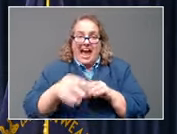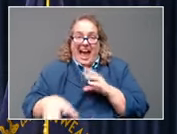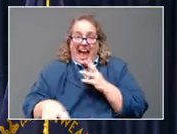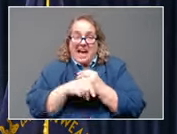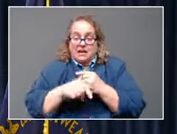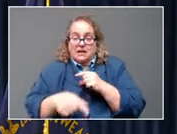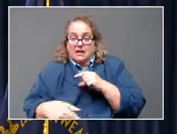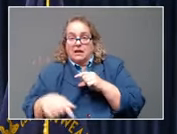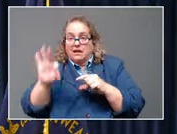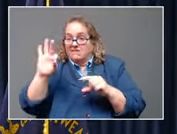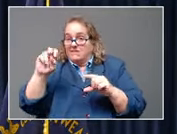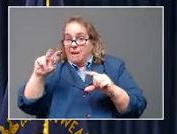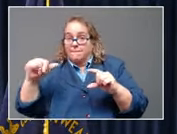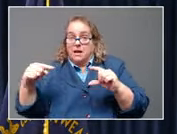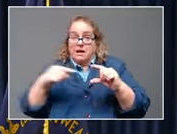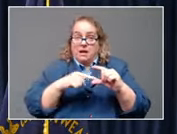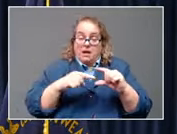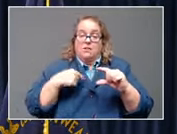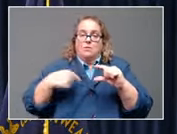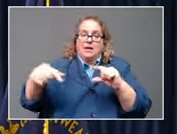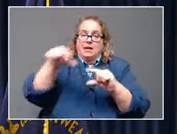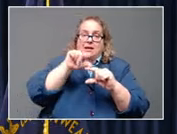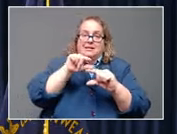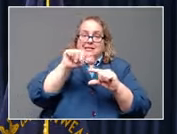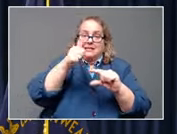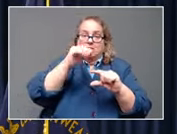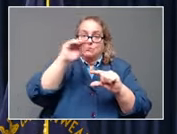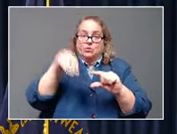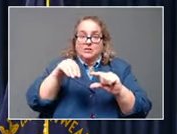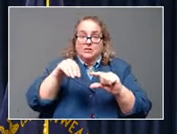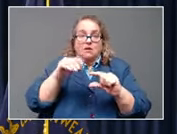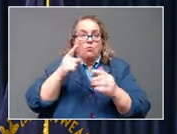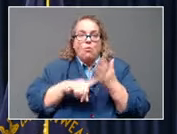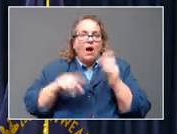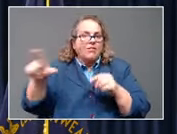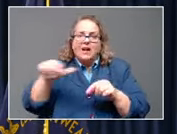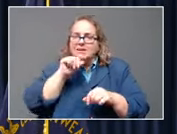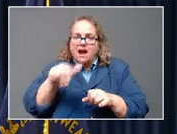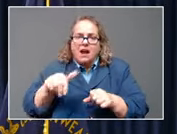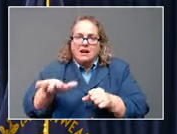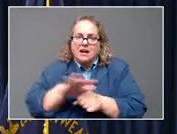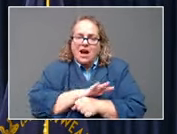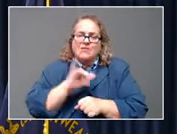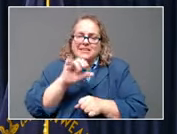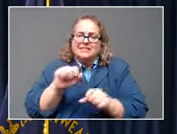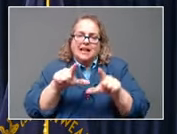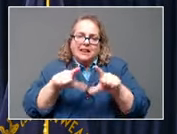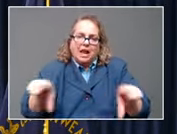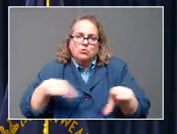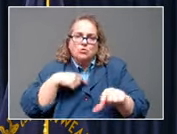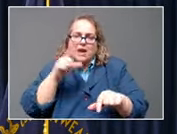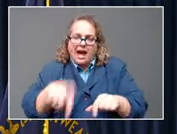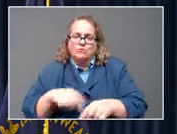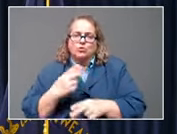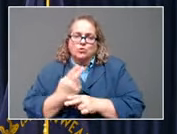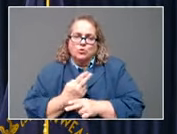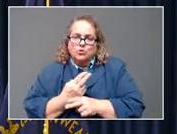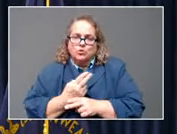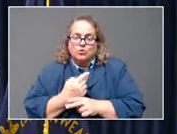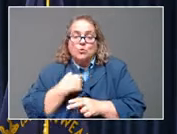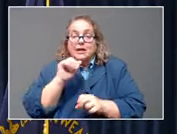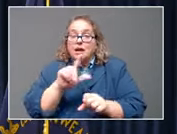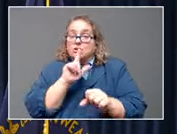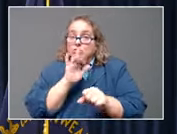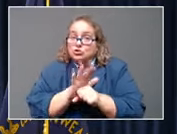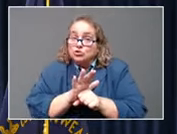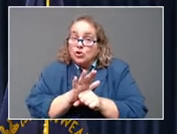for expenses that FEMA is not covering, which is the language we have to use, we can assure that